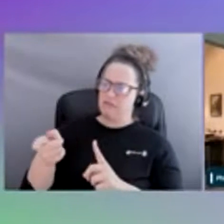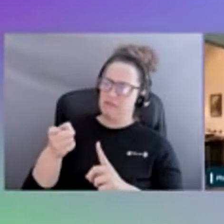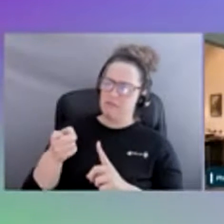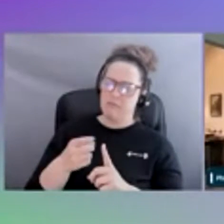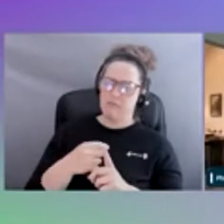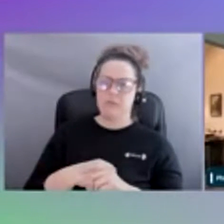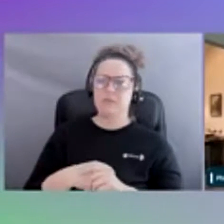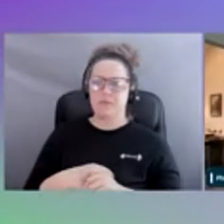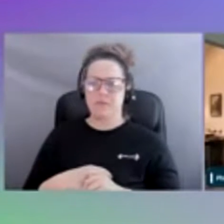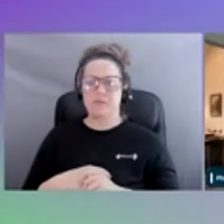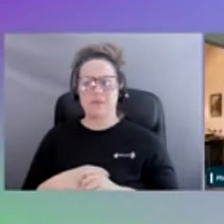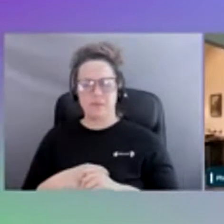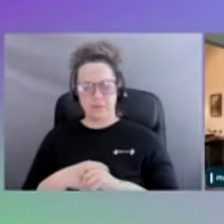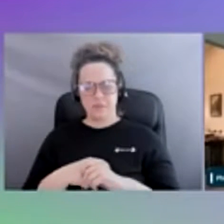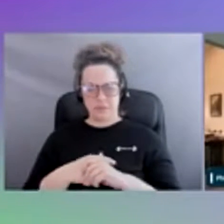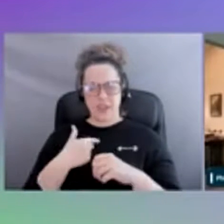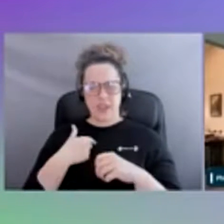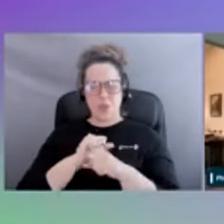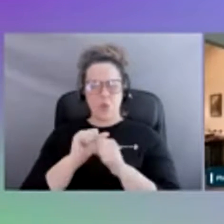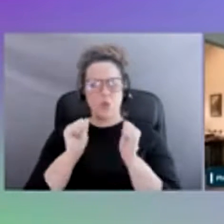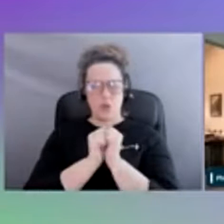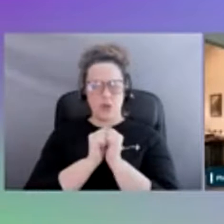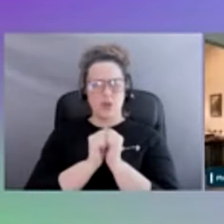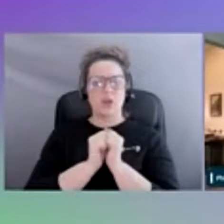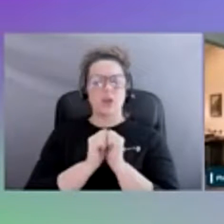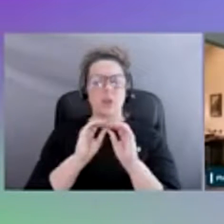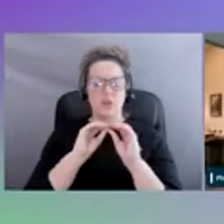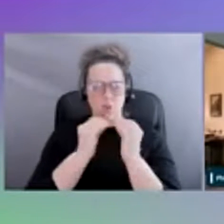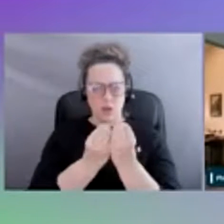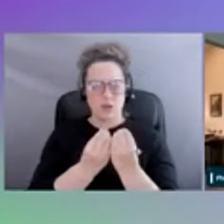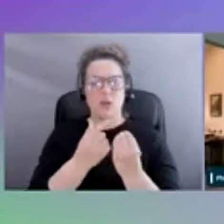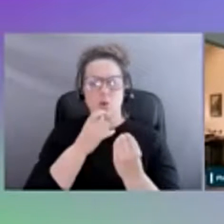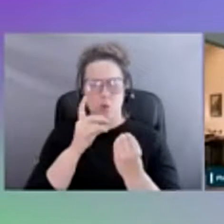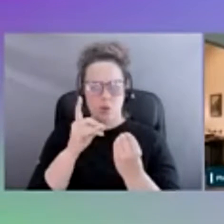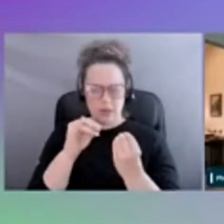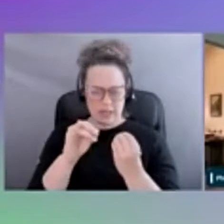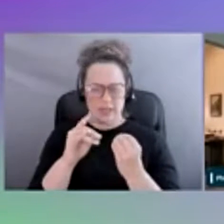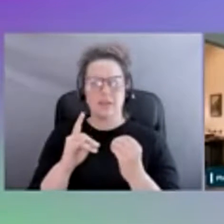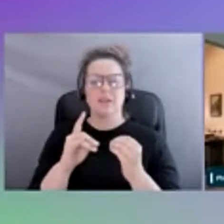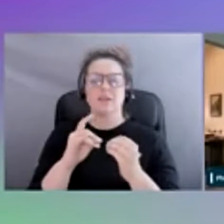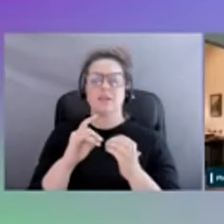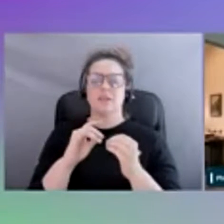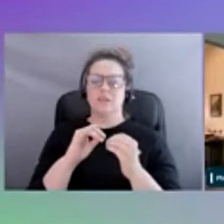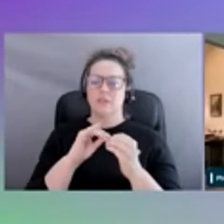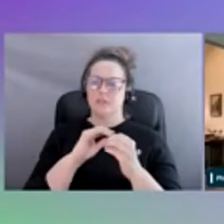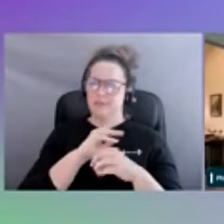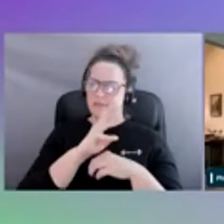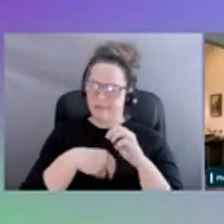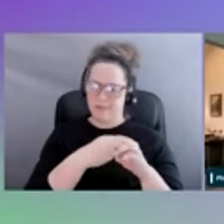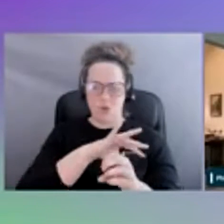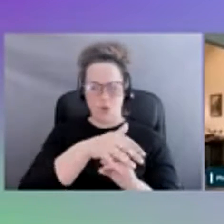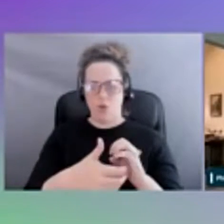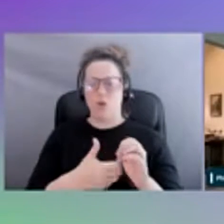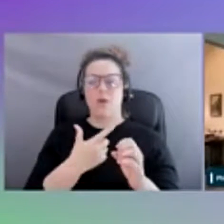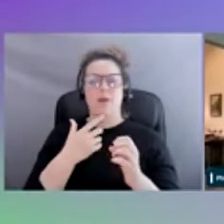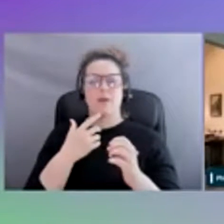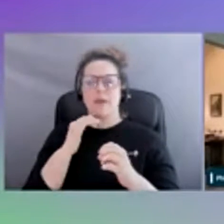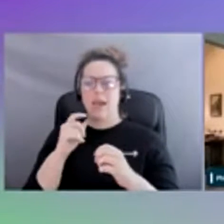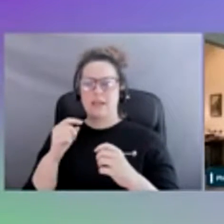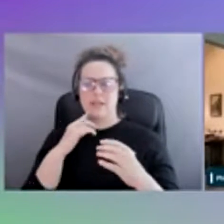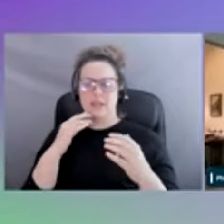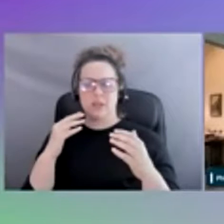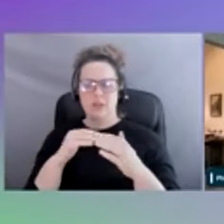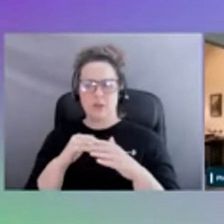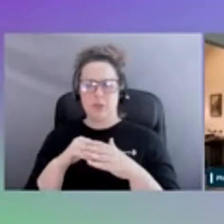I did work with an organization who did a global access and inclusion index for me, but they didn't